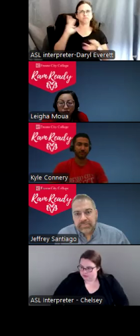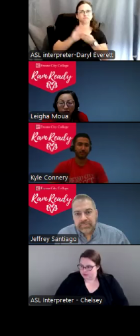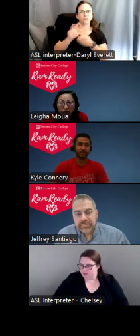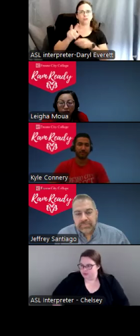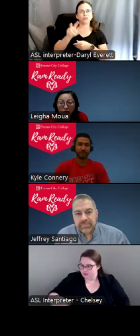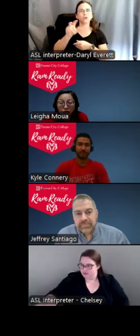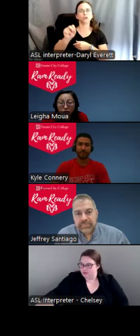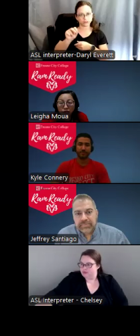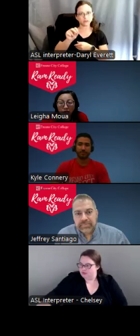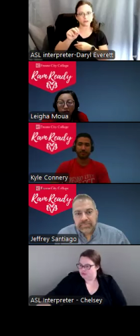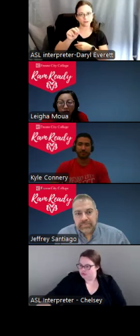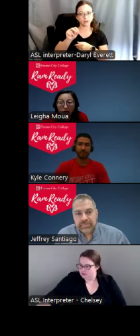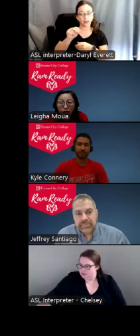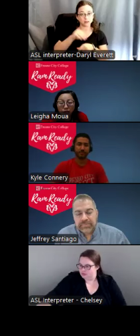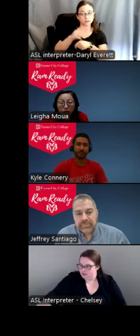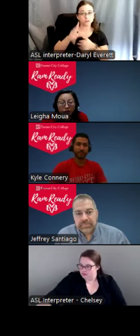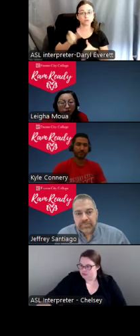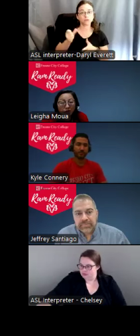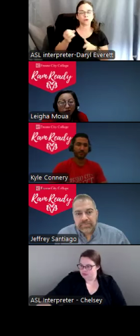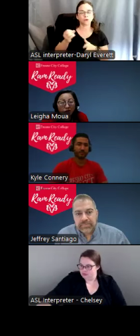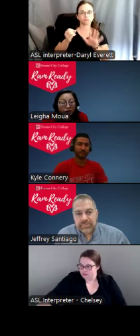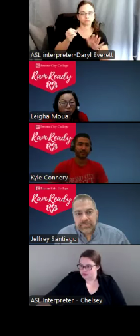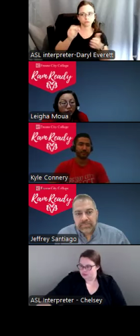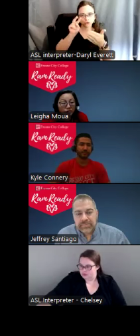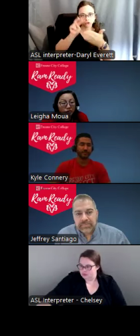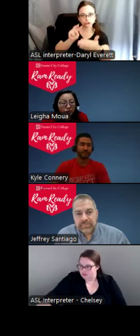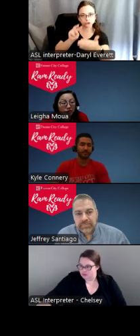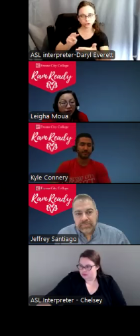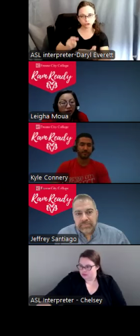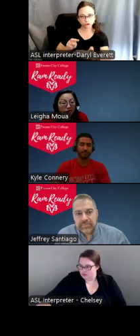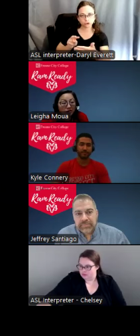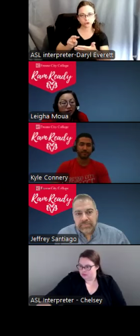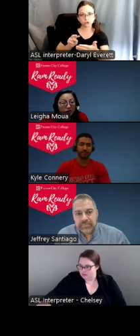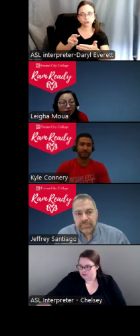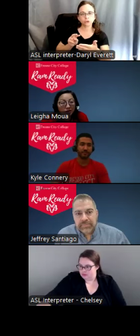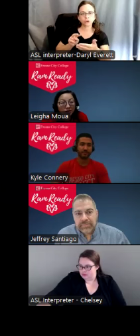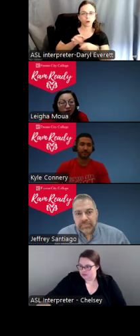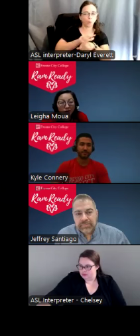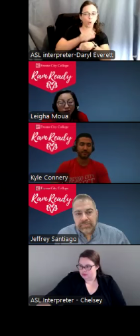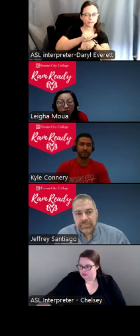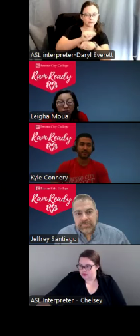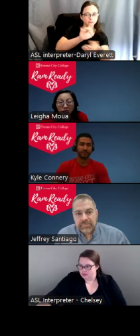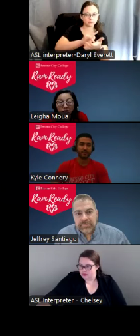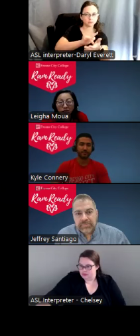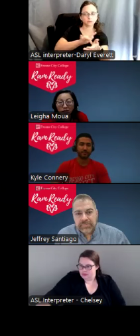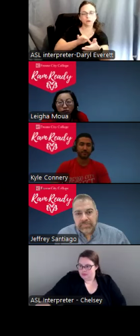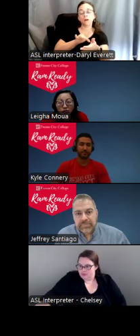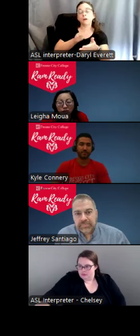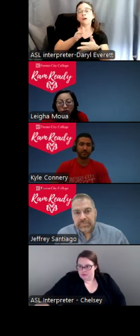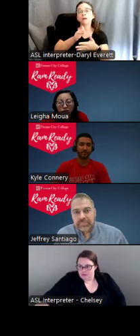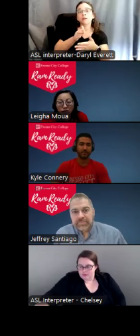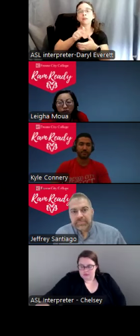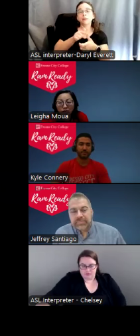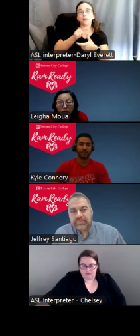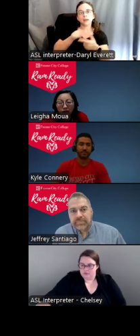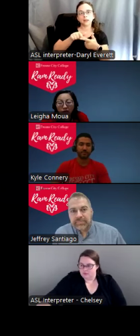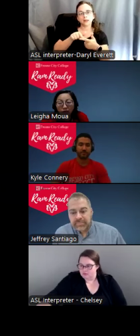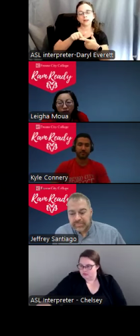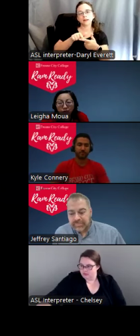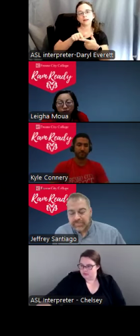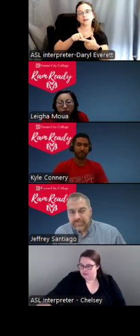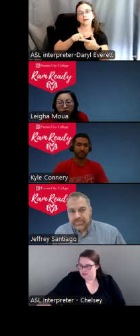once you get in, make sure you click on the appointment link. Once you do that, it's going to take you to